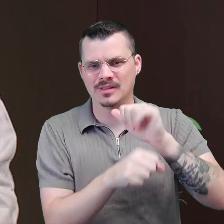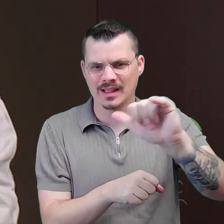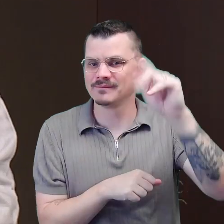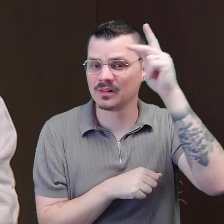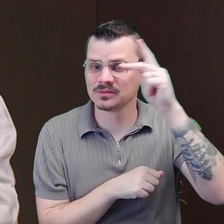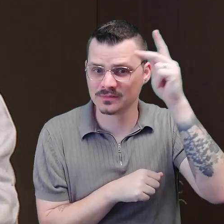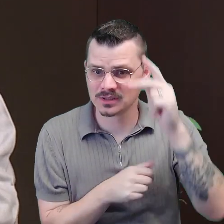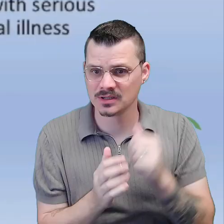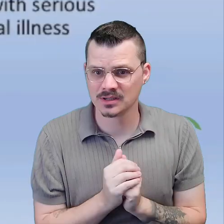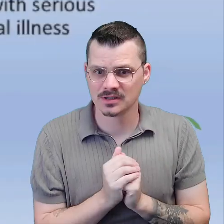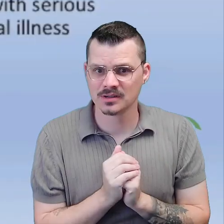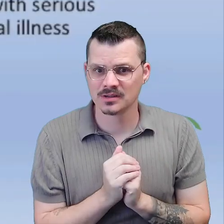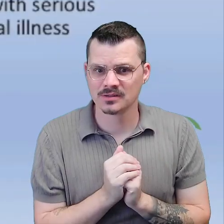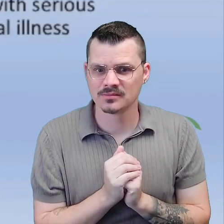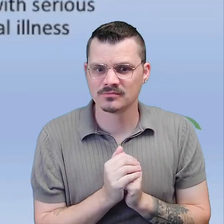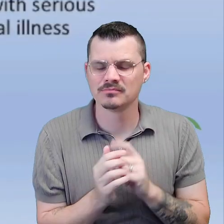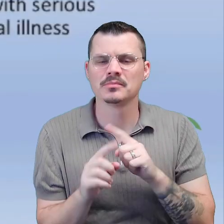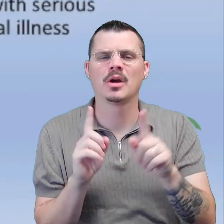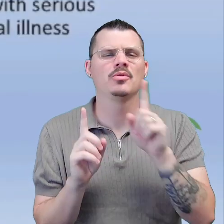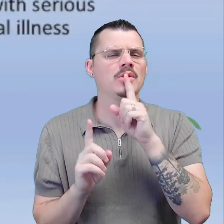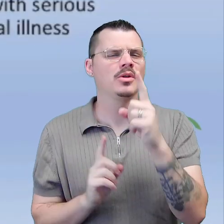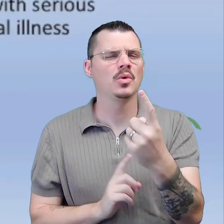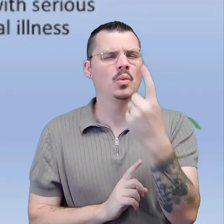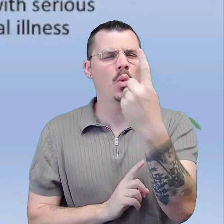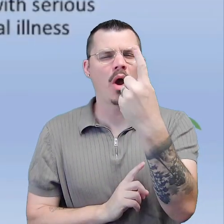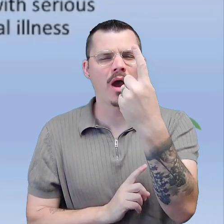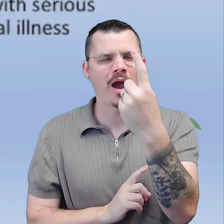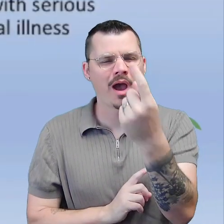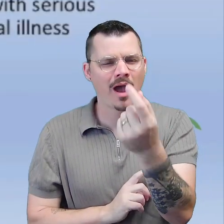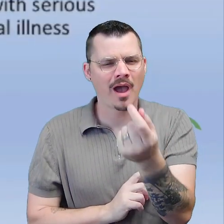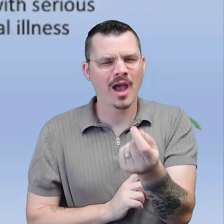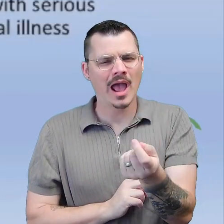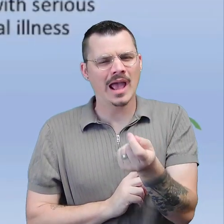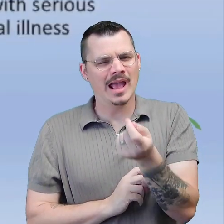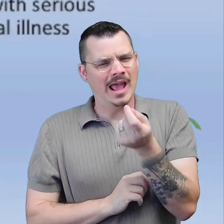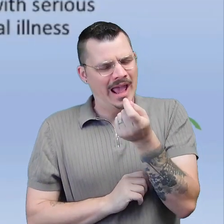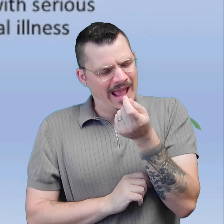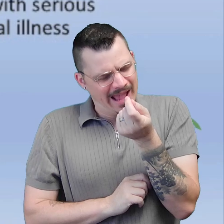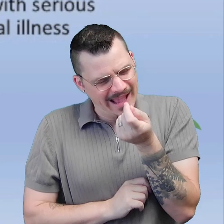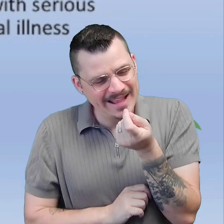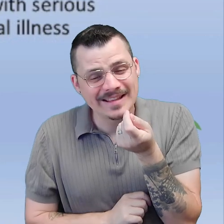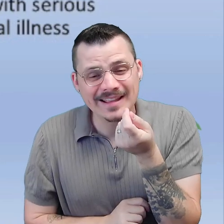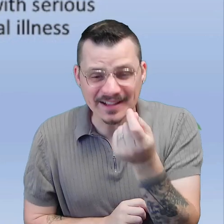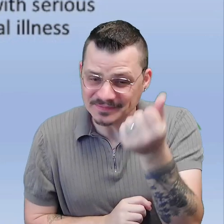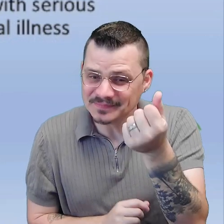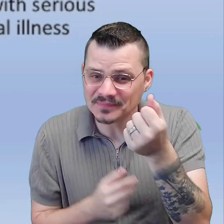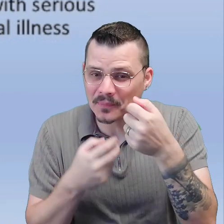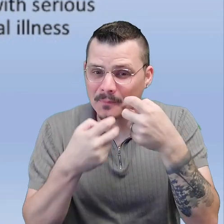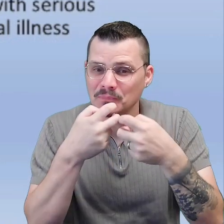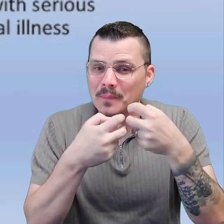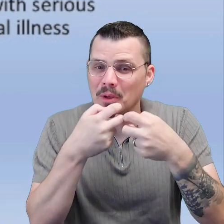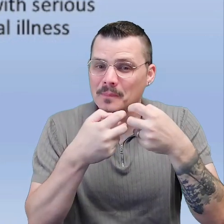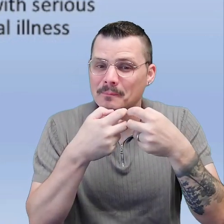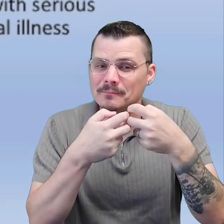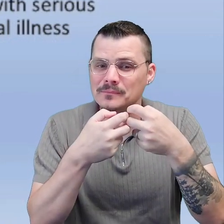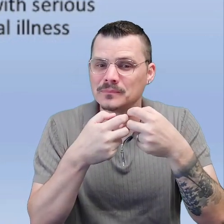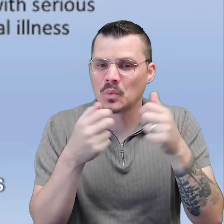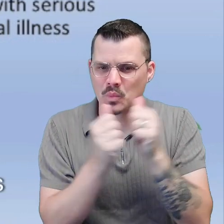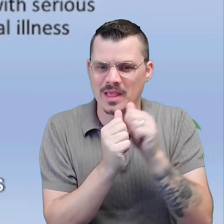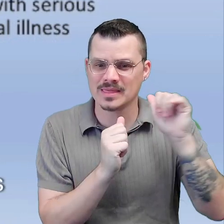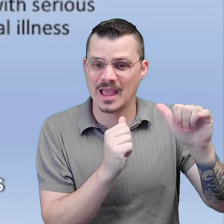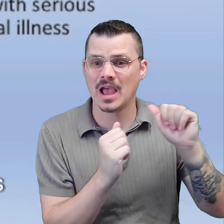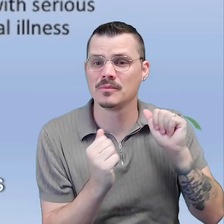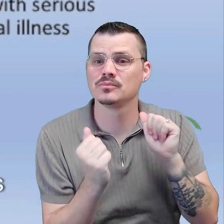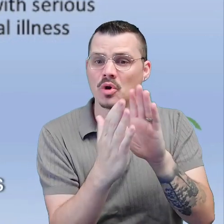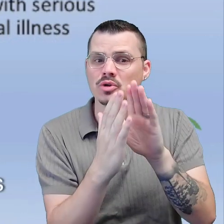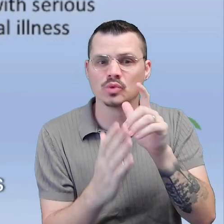many years. There was just one teeny tiny, itty bitty, minuscule problem with